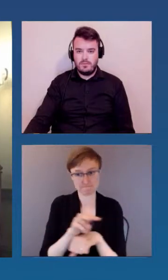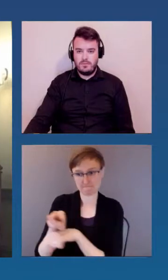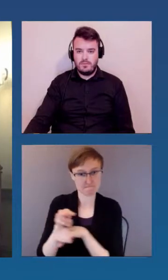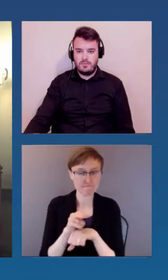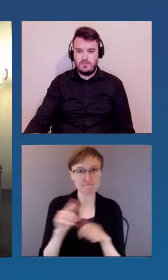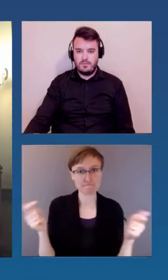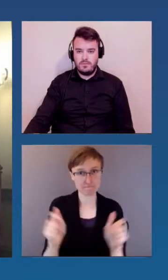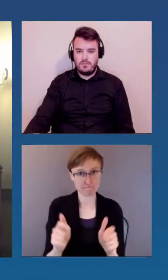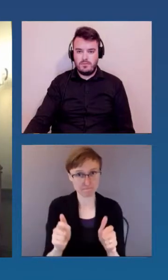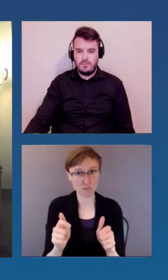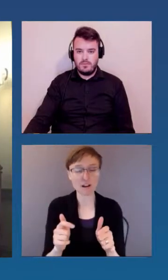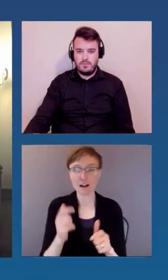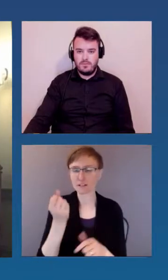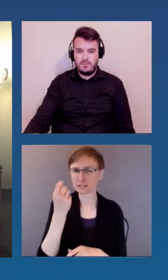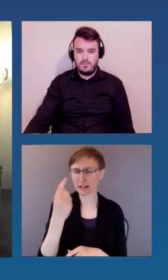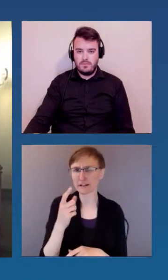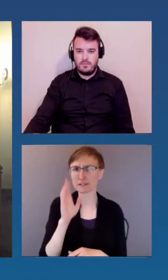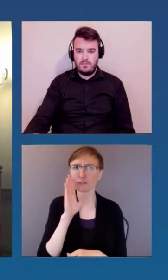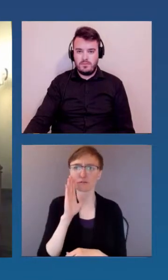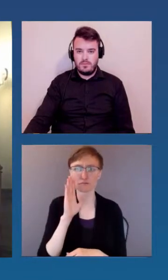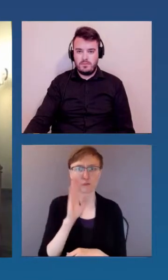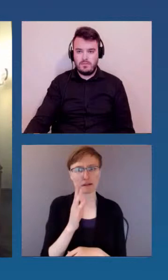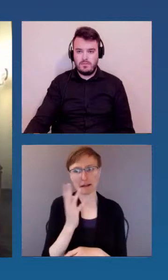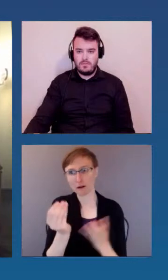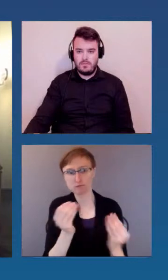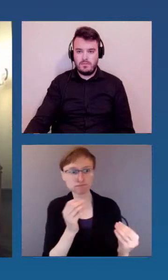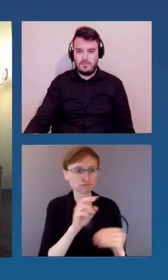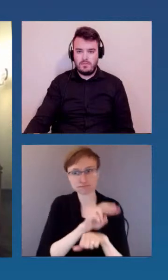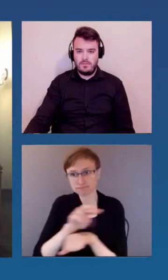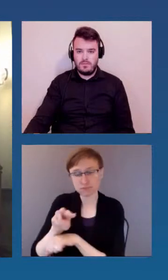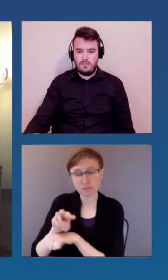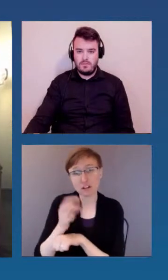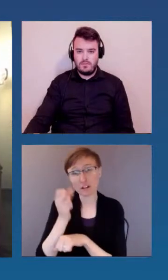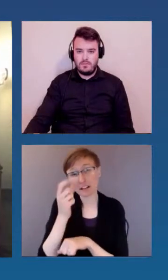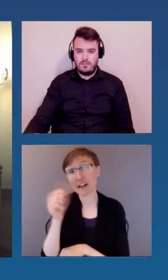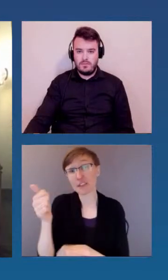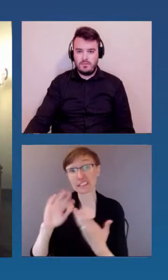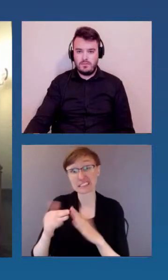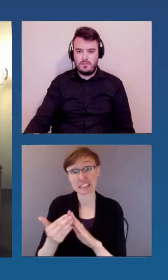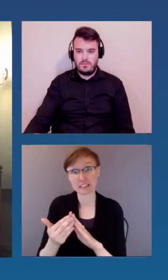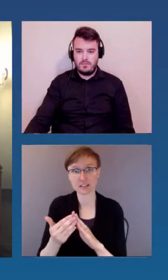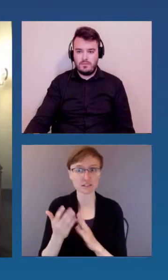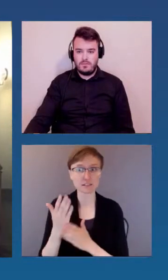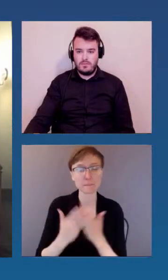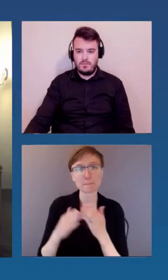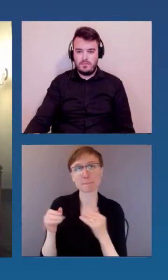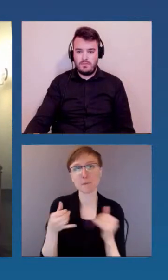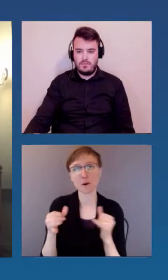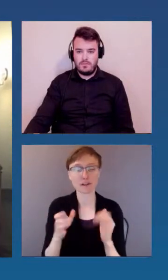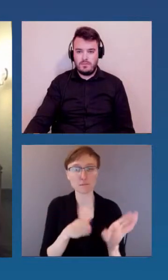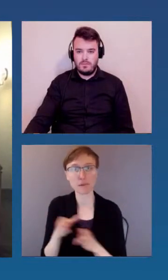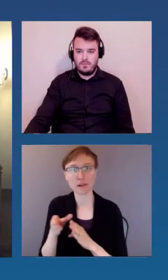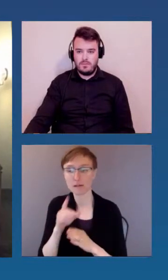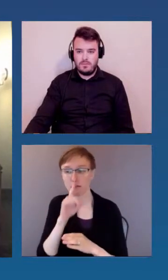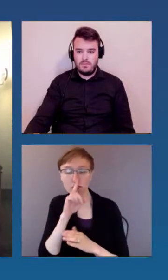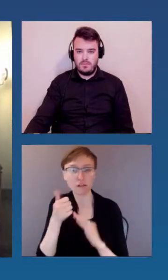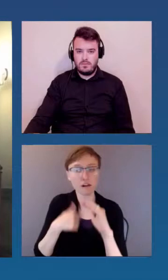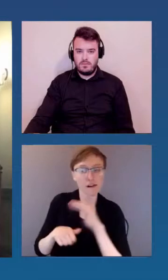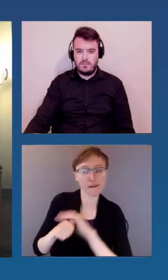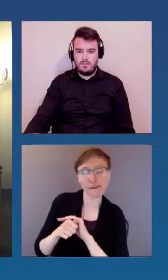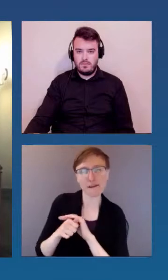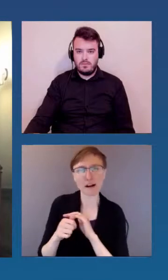that, we can take it. Respectfully, we did reach out for your conversation with with Chief Slowly, and we did not